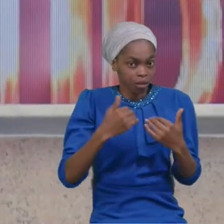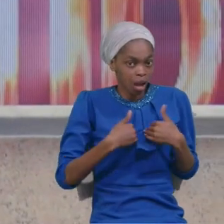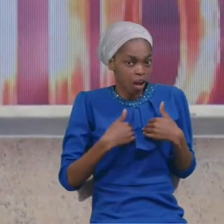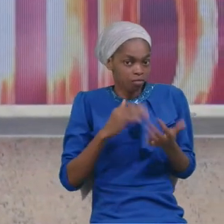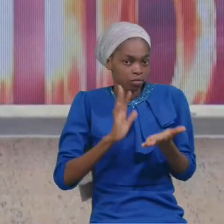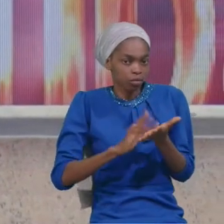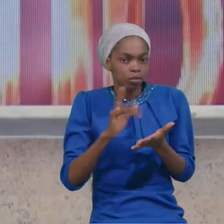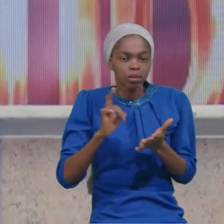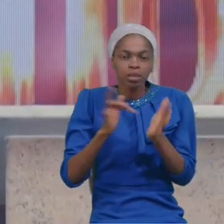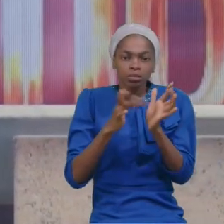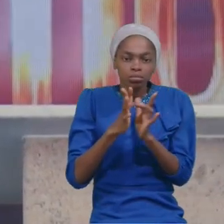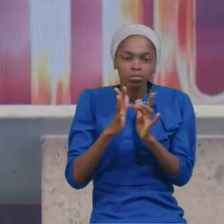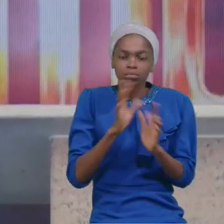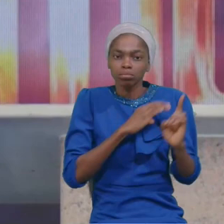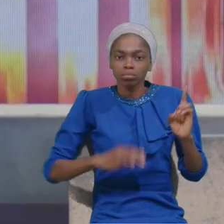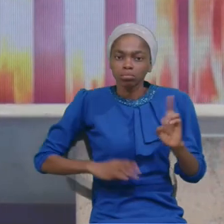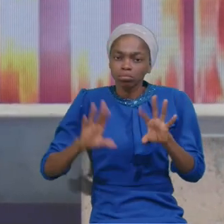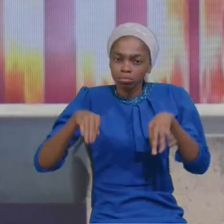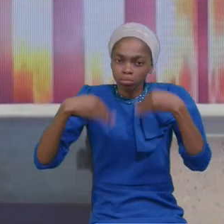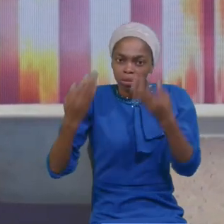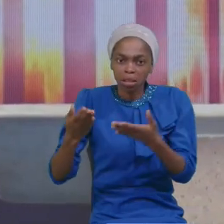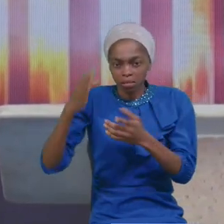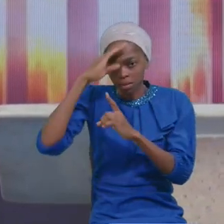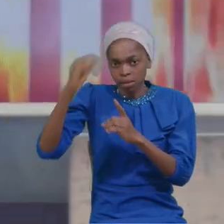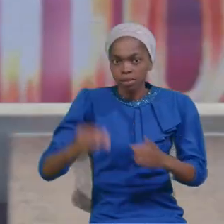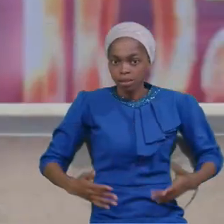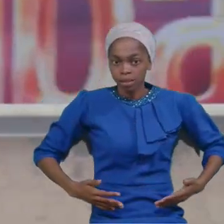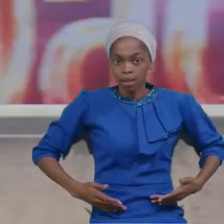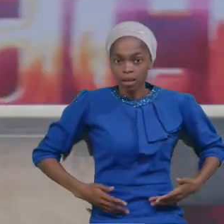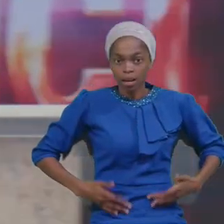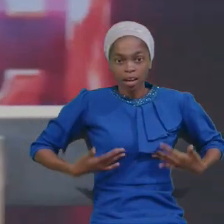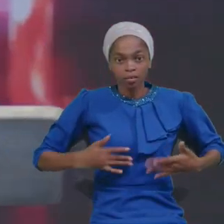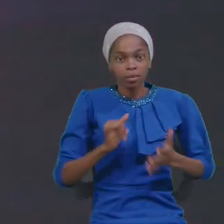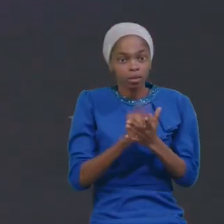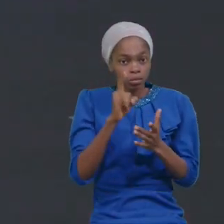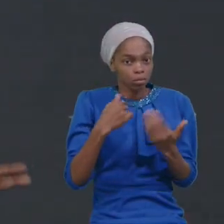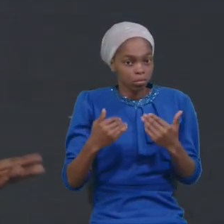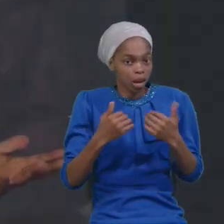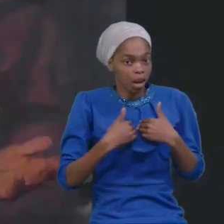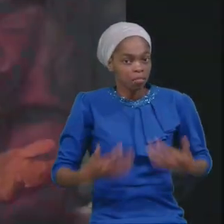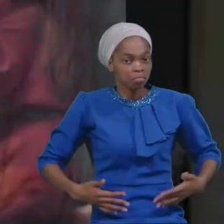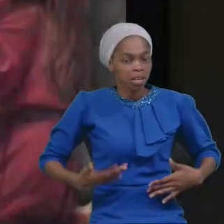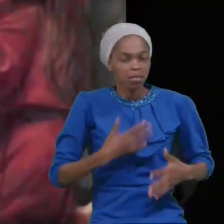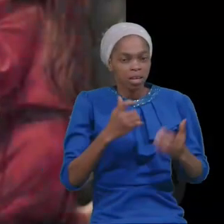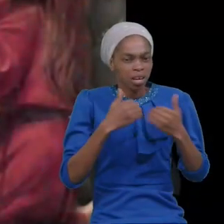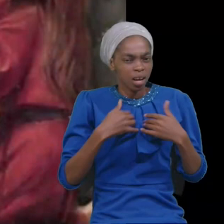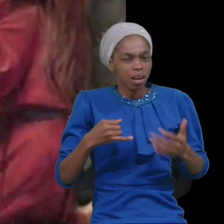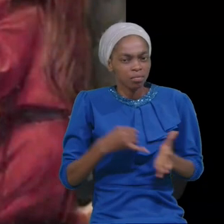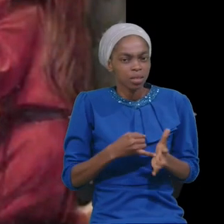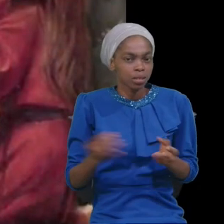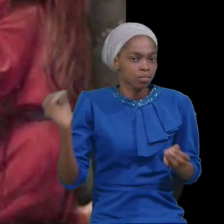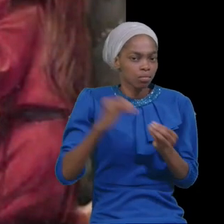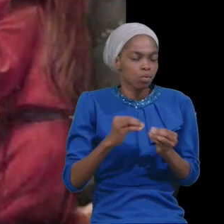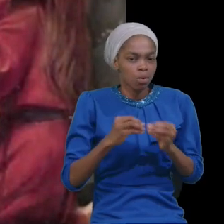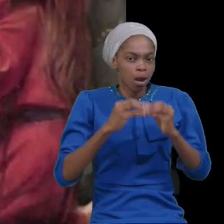life and have it more abundantly. Christ laid down his